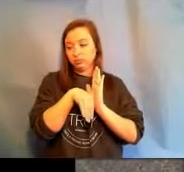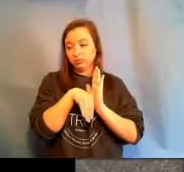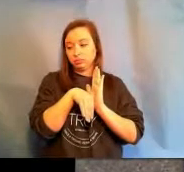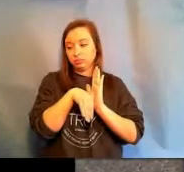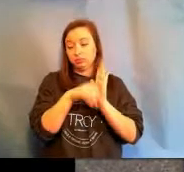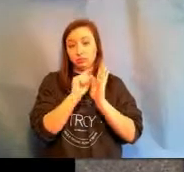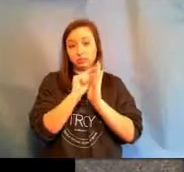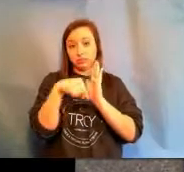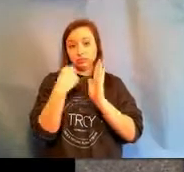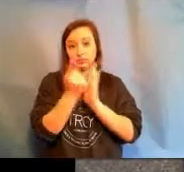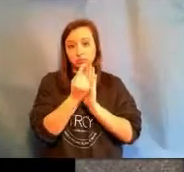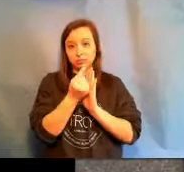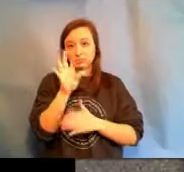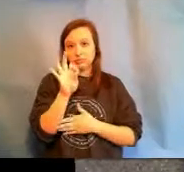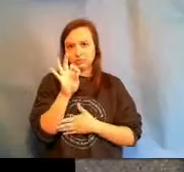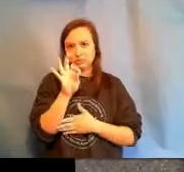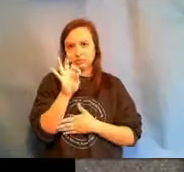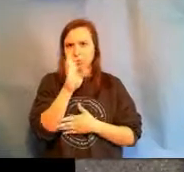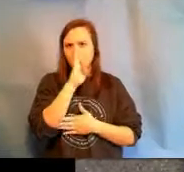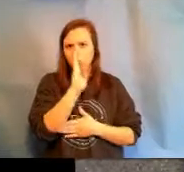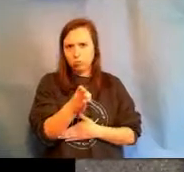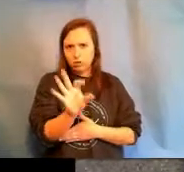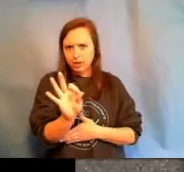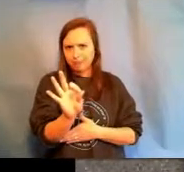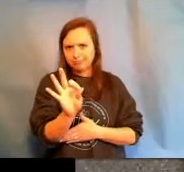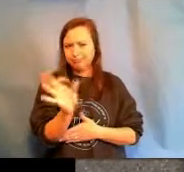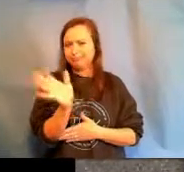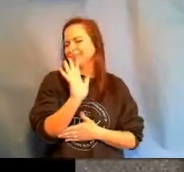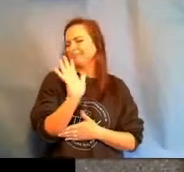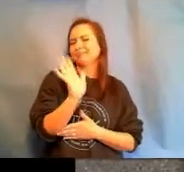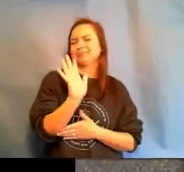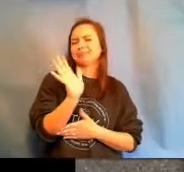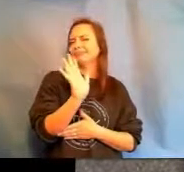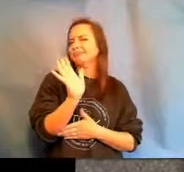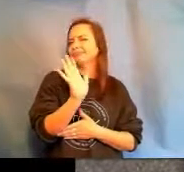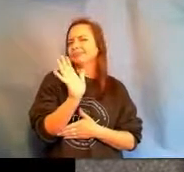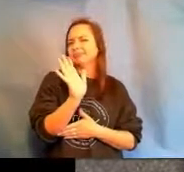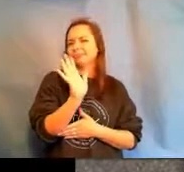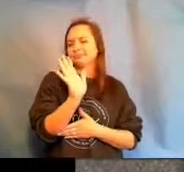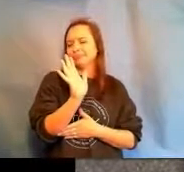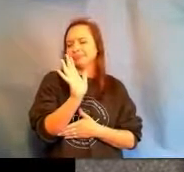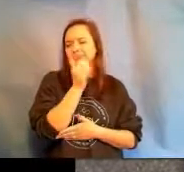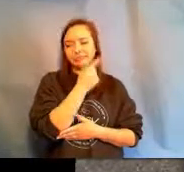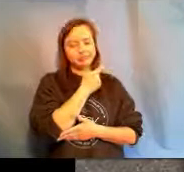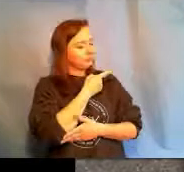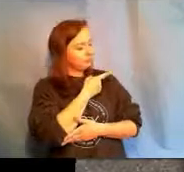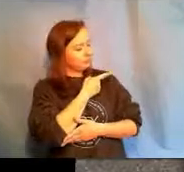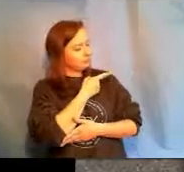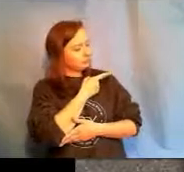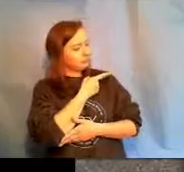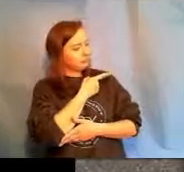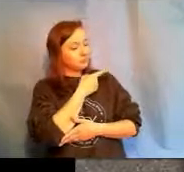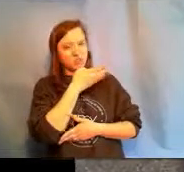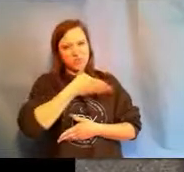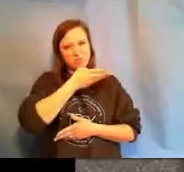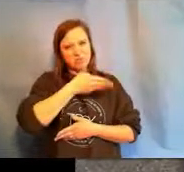Now, 9 is my hour, but am I going to point at the 9? No, I'm going to point him in between the 9 and the 10